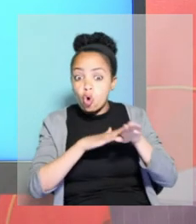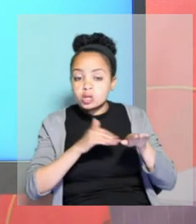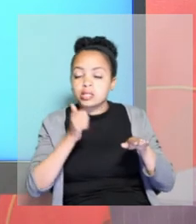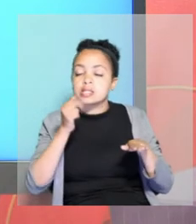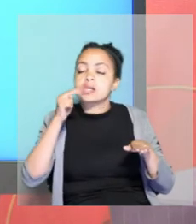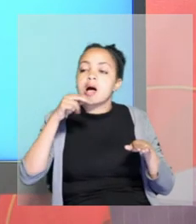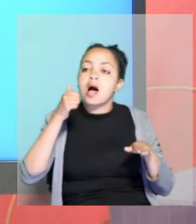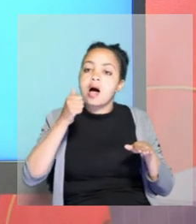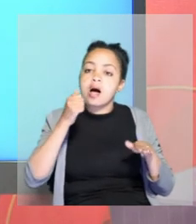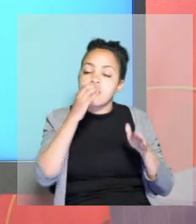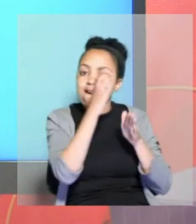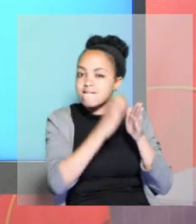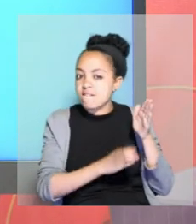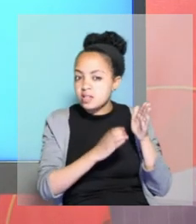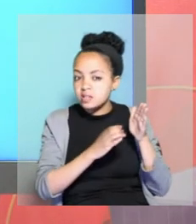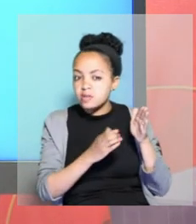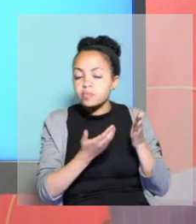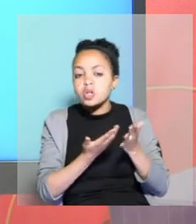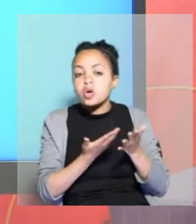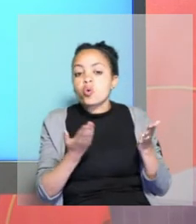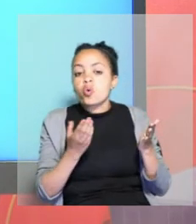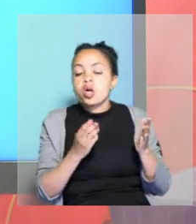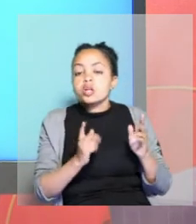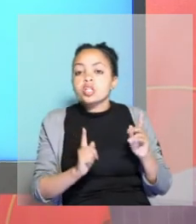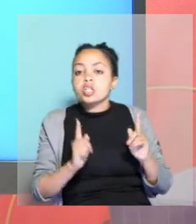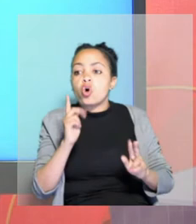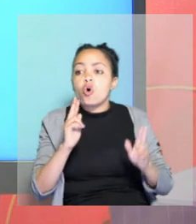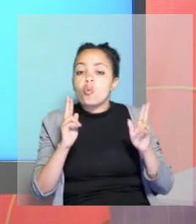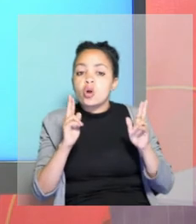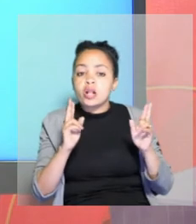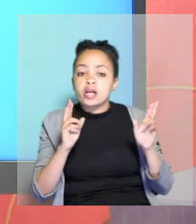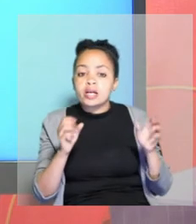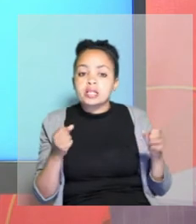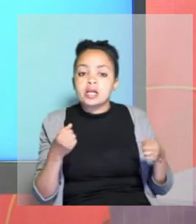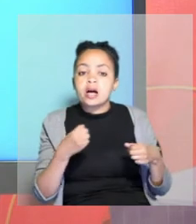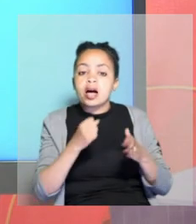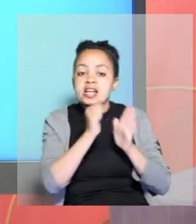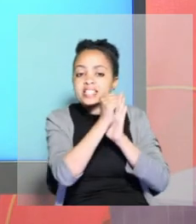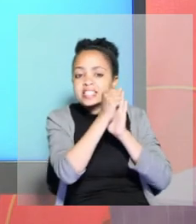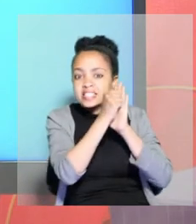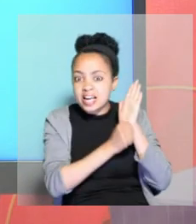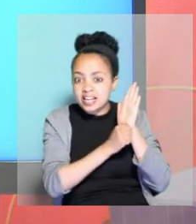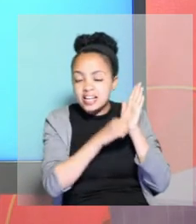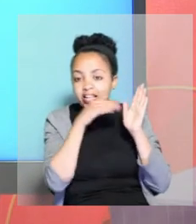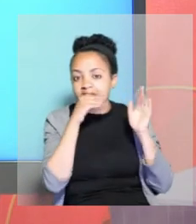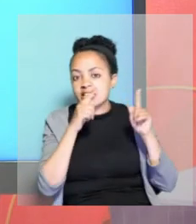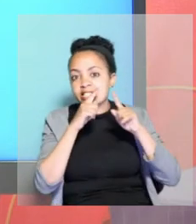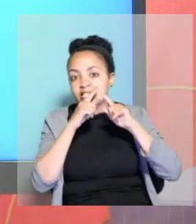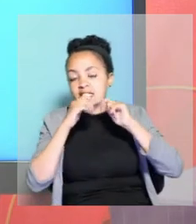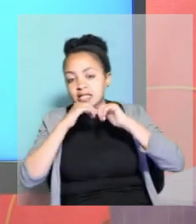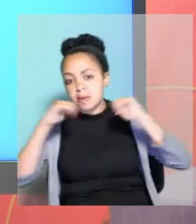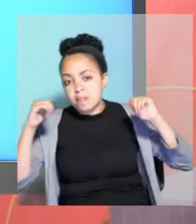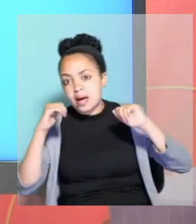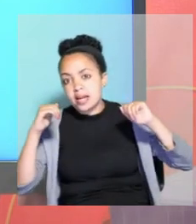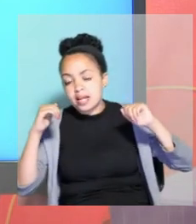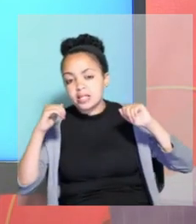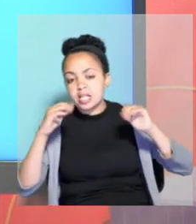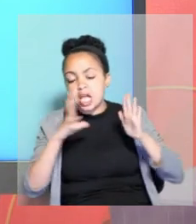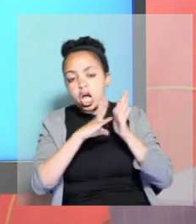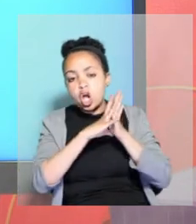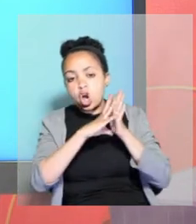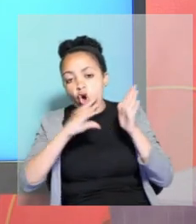another one when homologous becomes segregates separate from each other